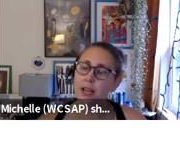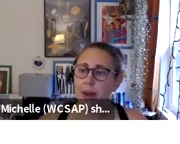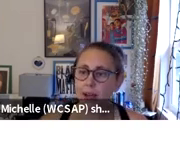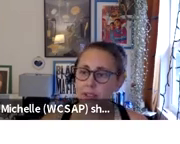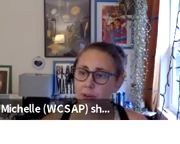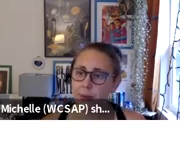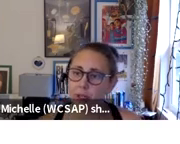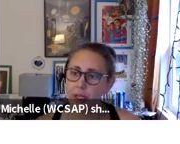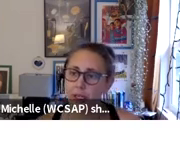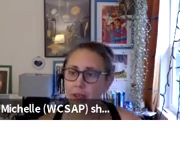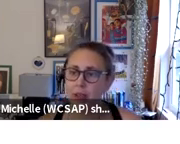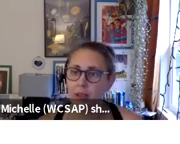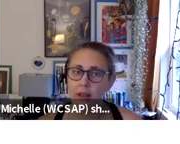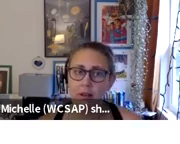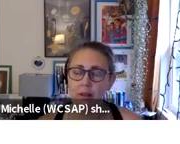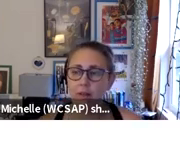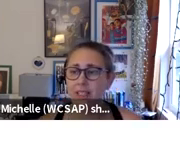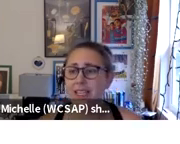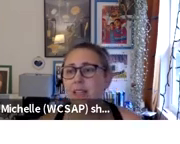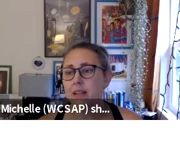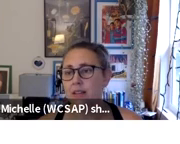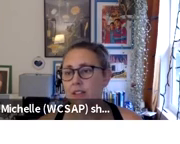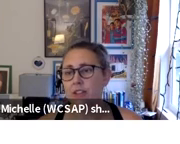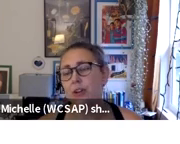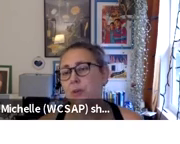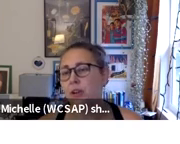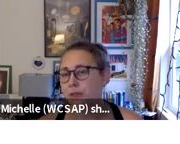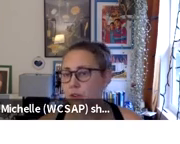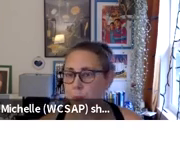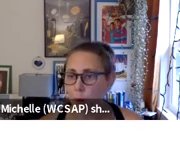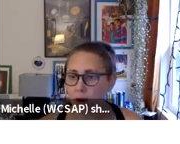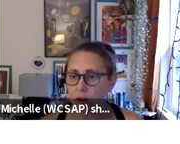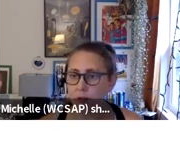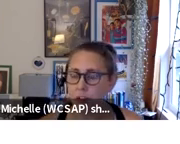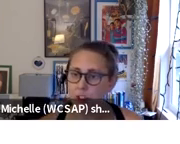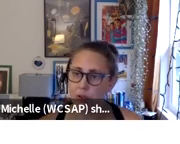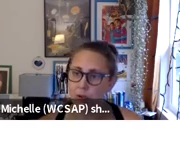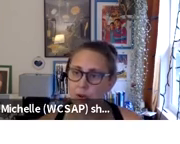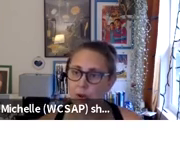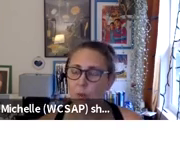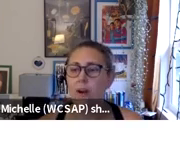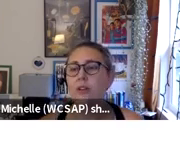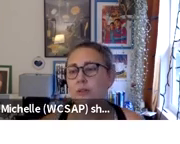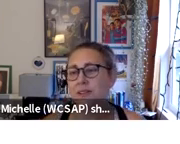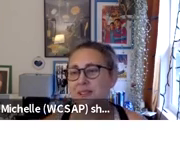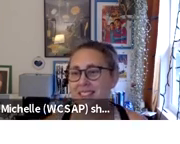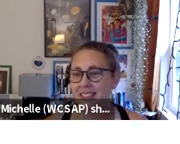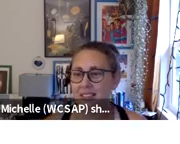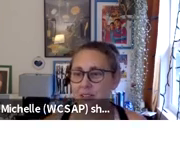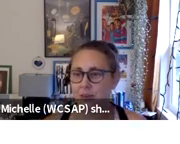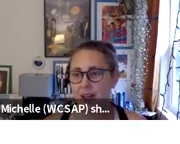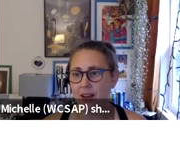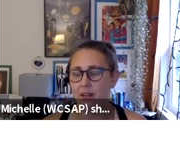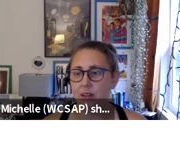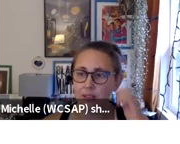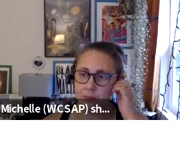is that impacting your ability, you know, to heal? Does your community feel supportive to you? Where can you find